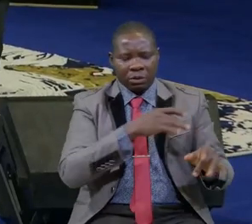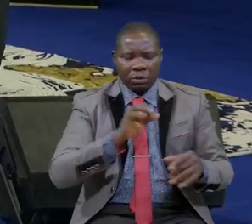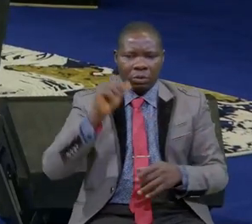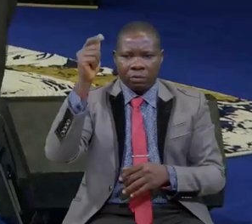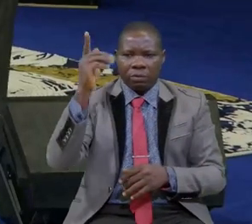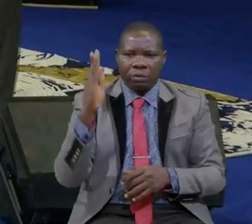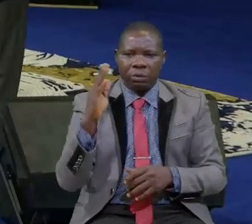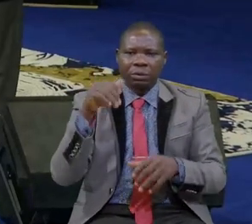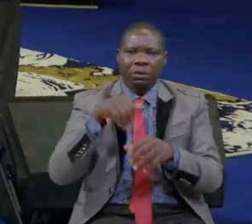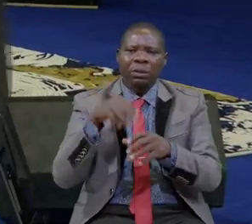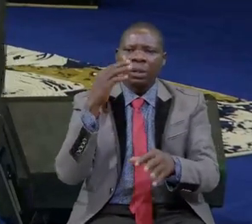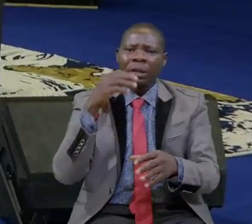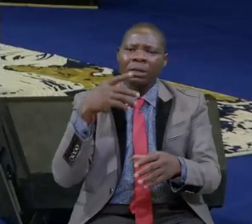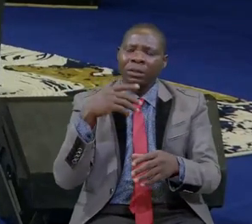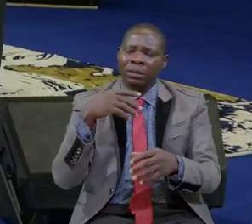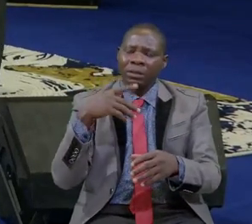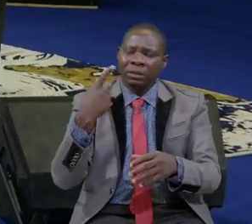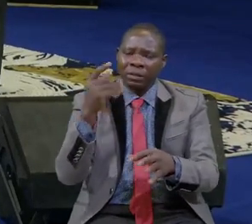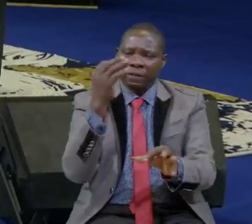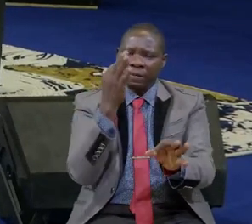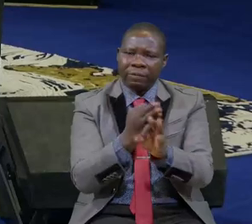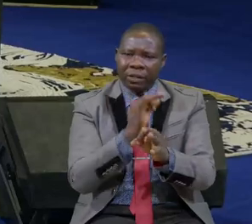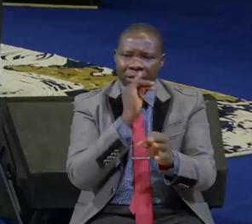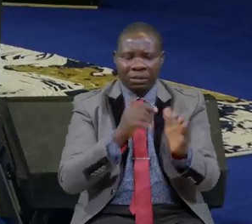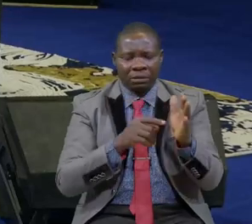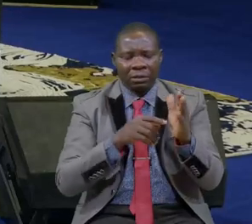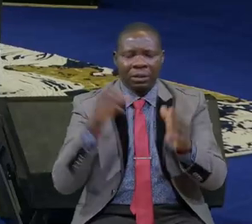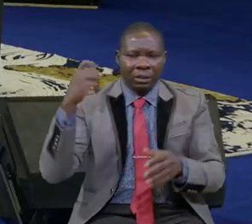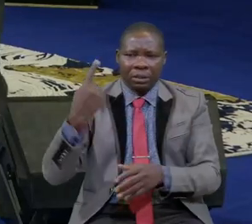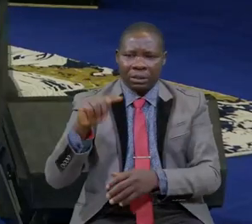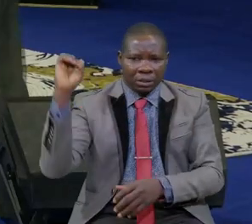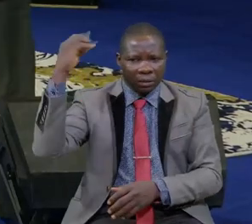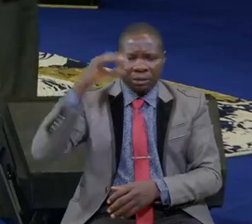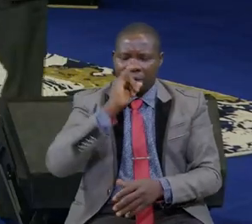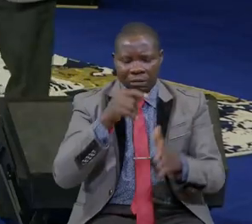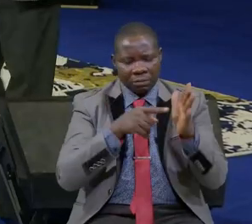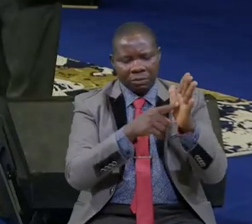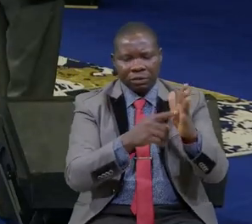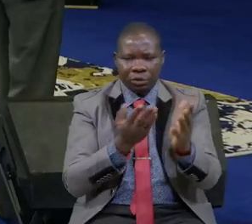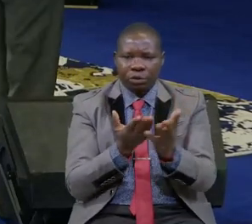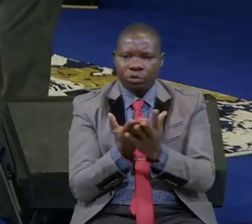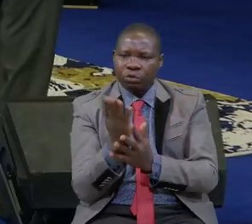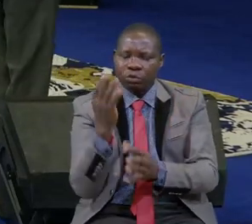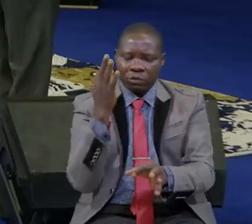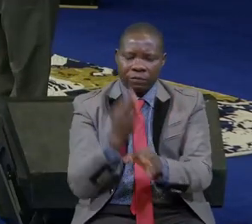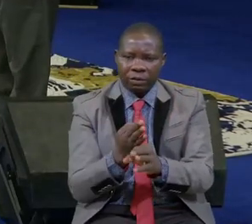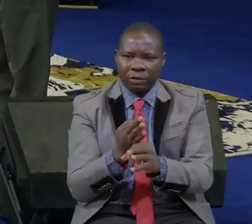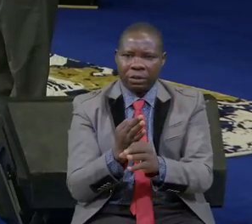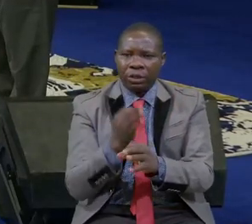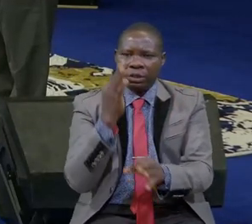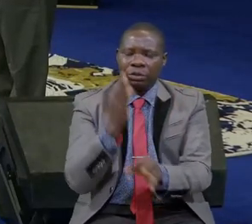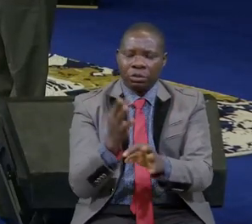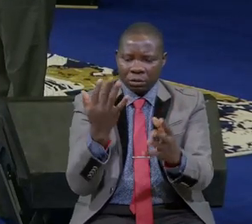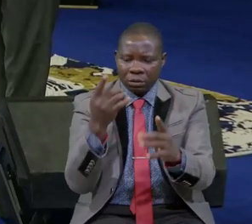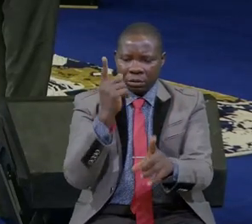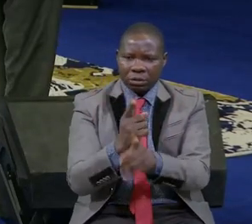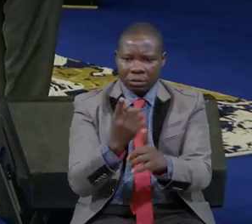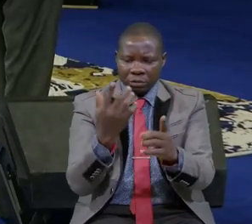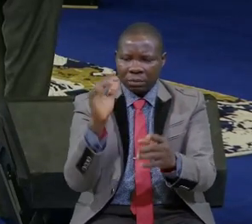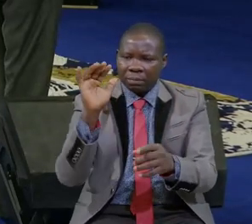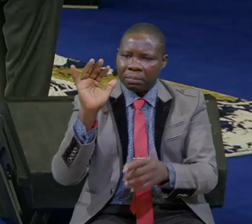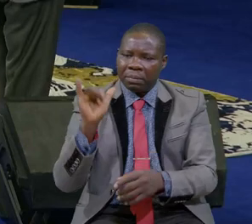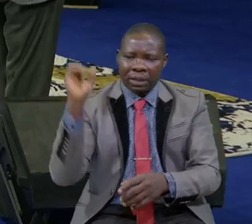it's manifested through faith. Just like by grace are you saved. through faith, they